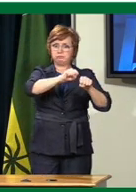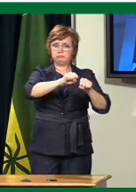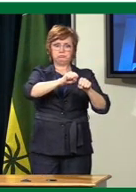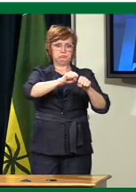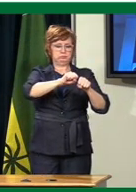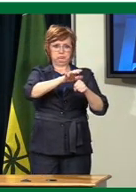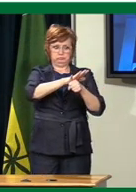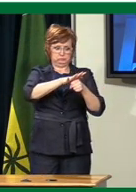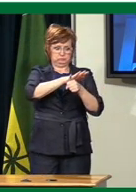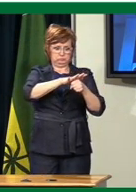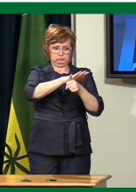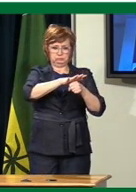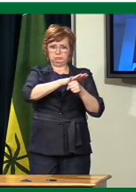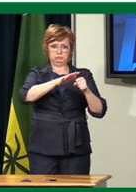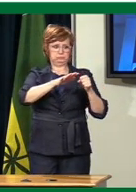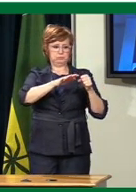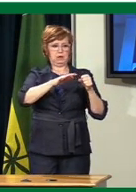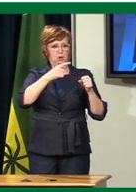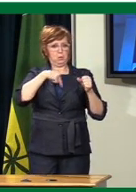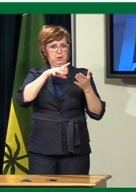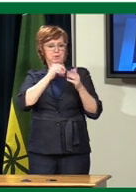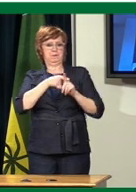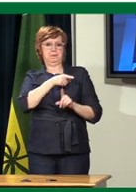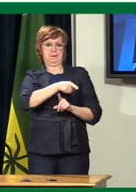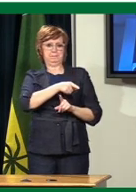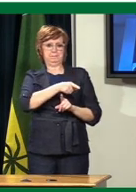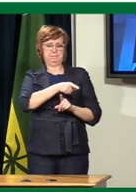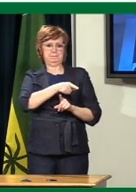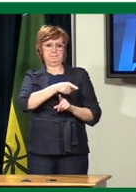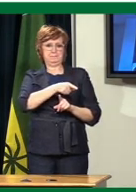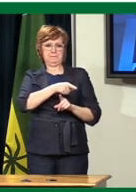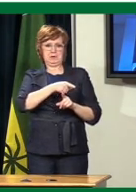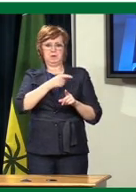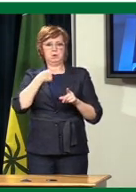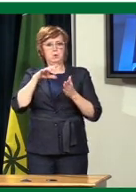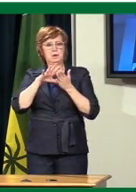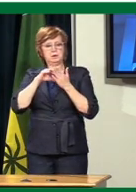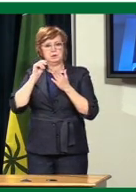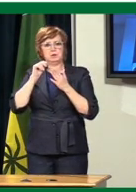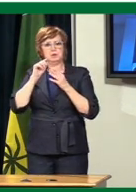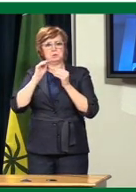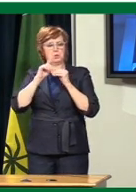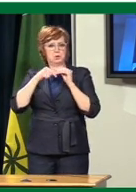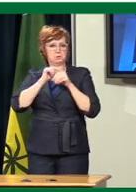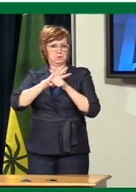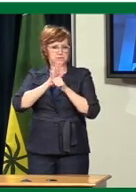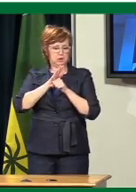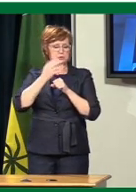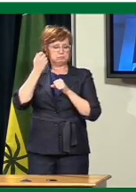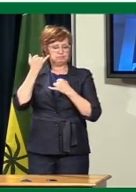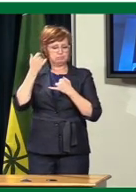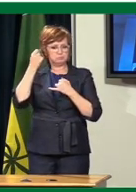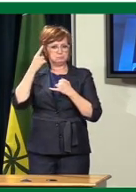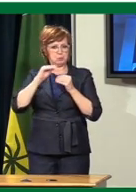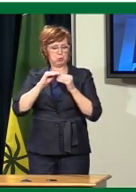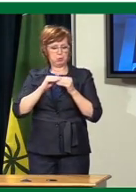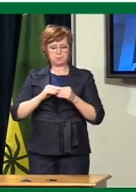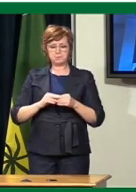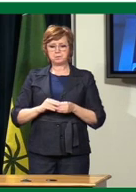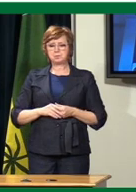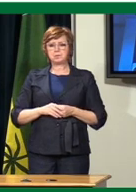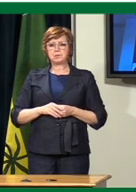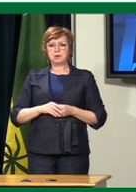it. We've got lessons learned. We know more things about the virus with respect to how it's treated. We know more things about